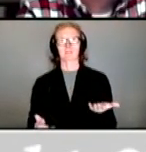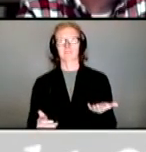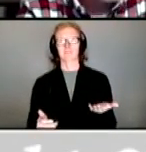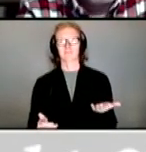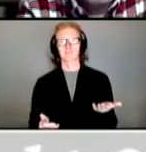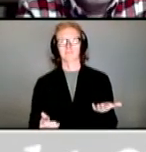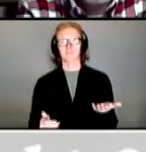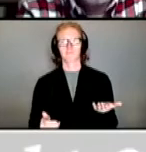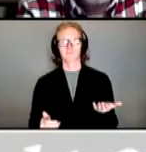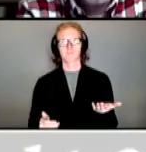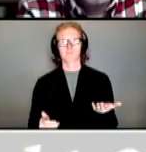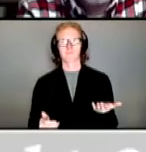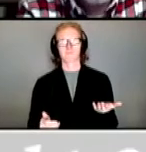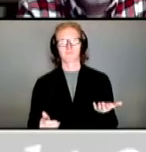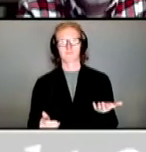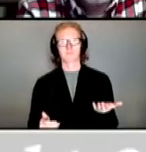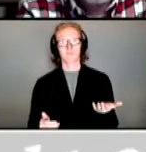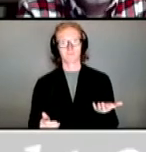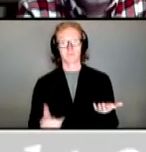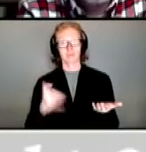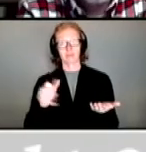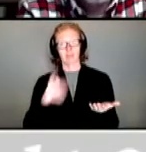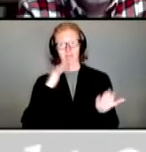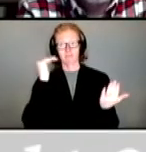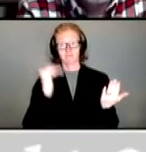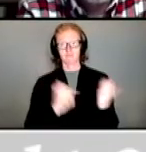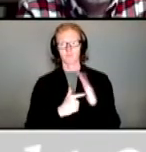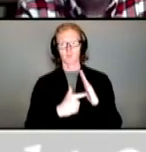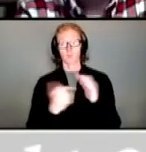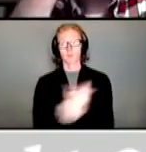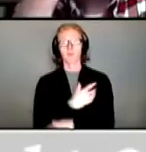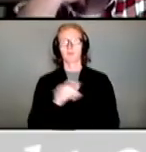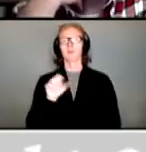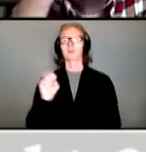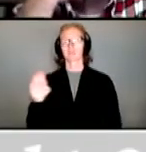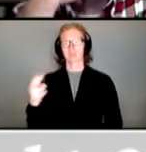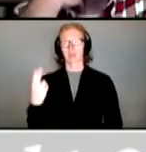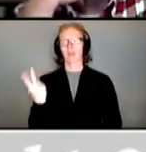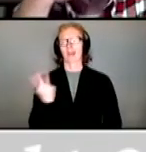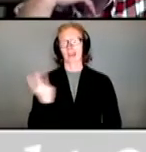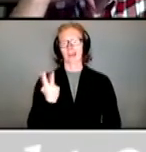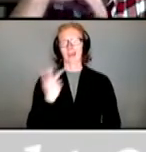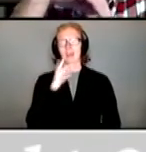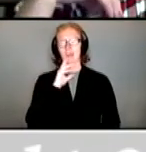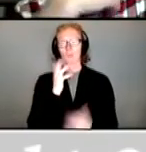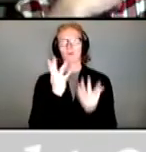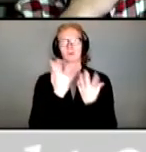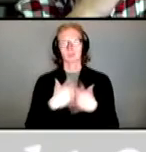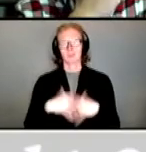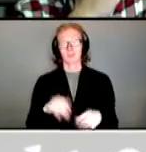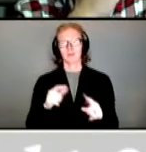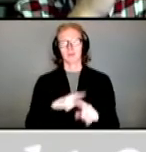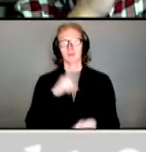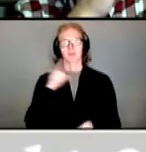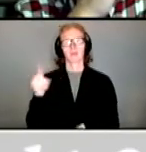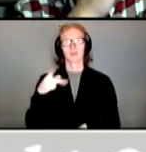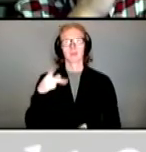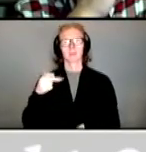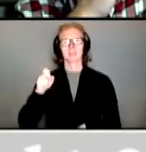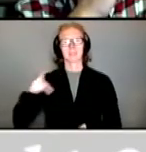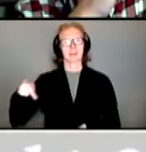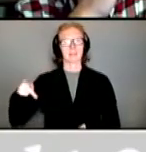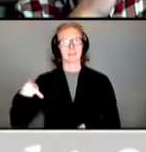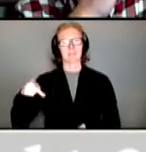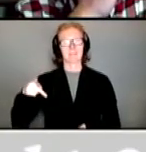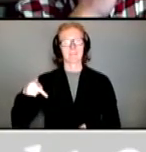what you just explained tonight? Yeah, Amy, Sarah and I can work together and get something over to PCCEP staff